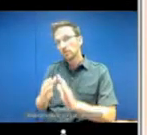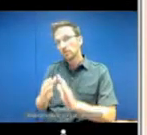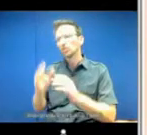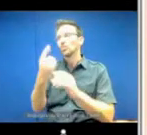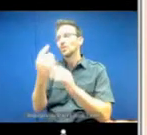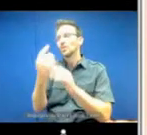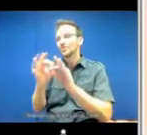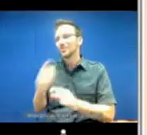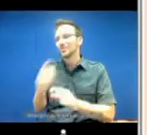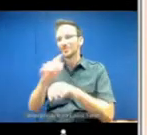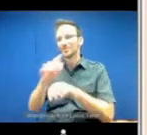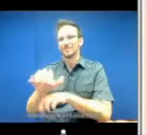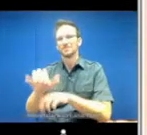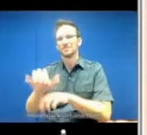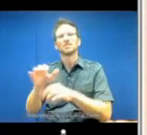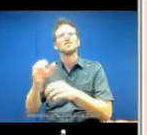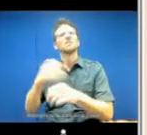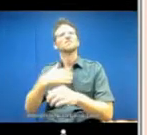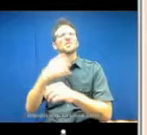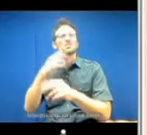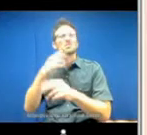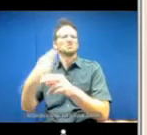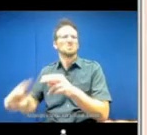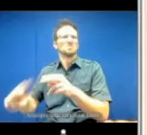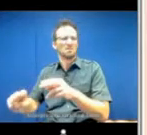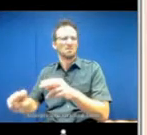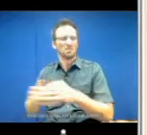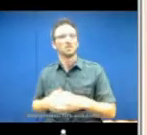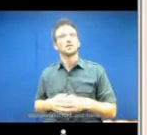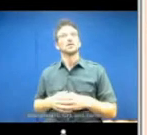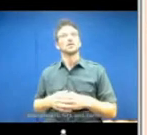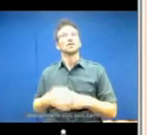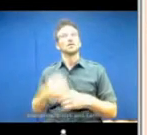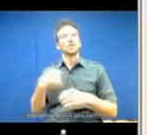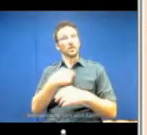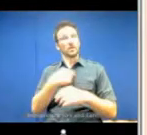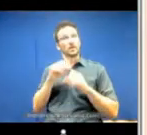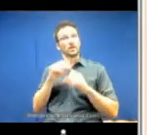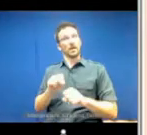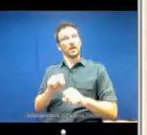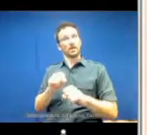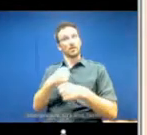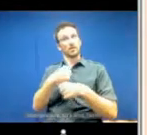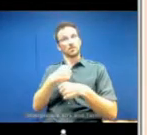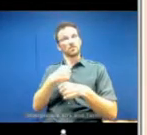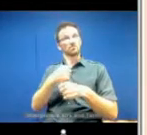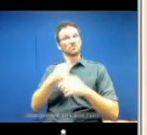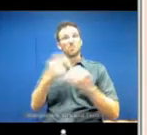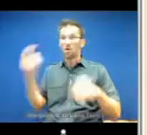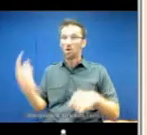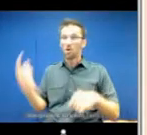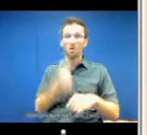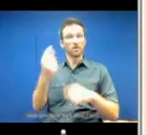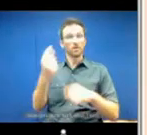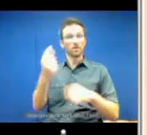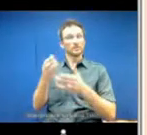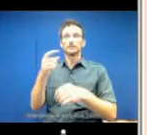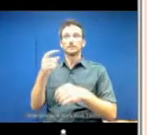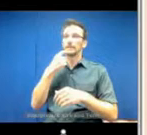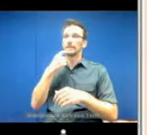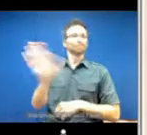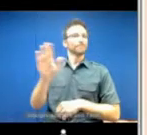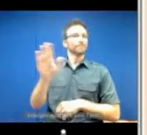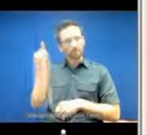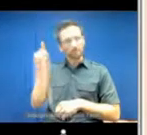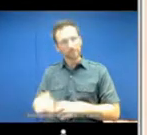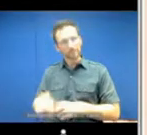and wants to know whether we can confirm all assignments on the record should have a team, regardless of the length of the deposition.